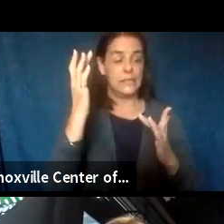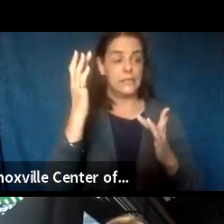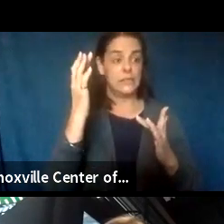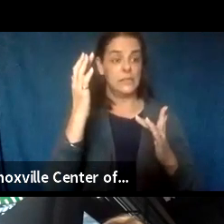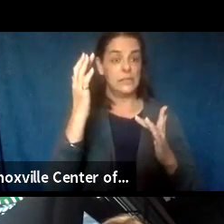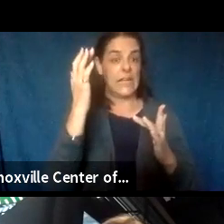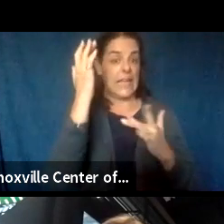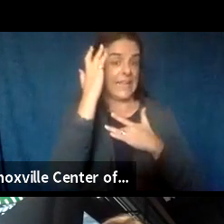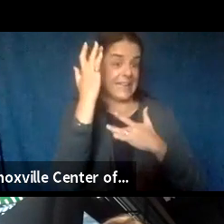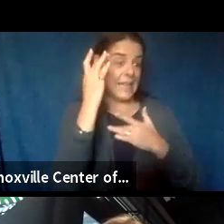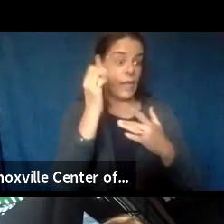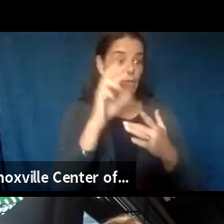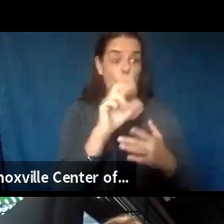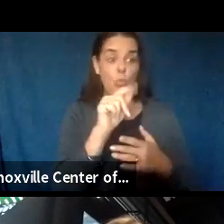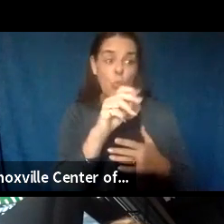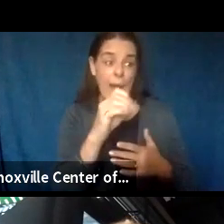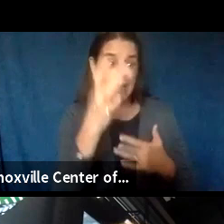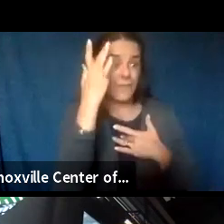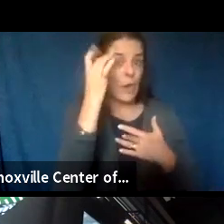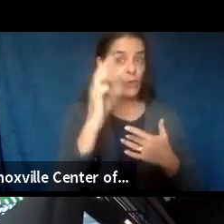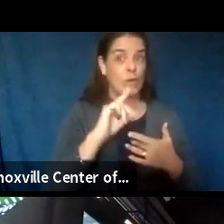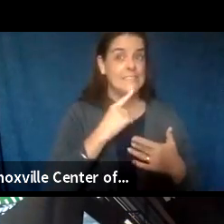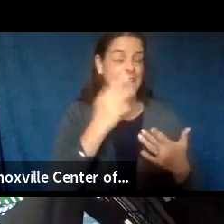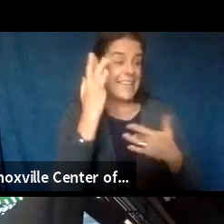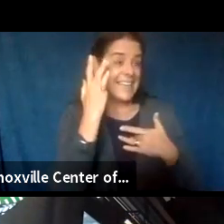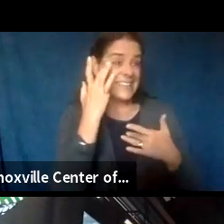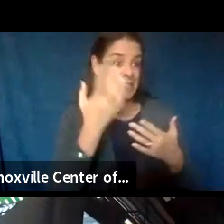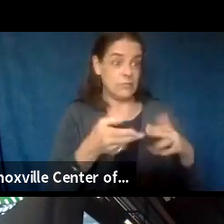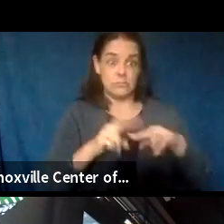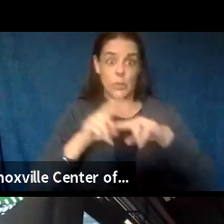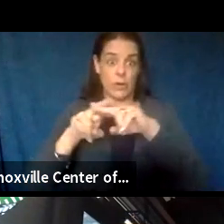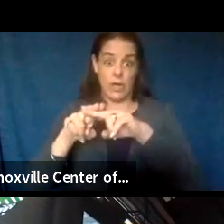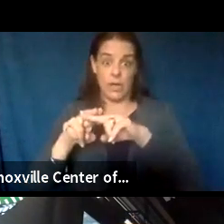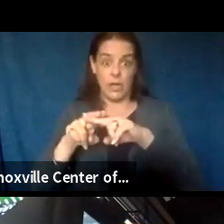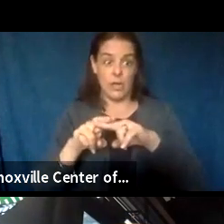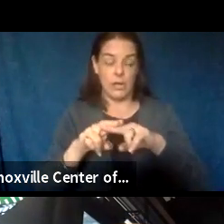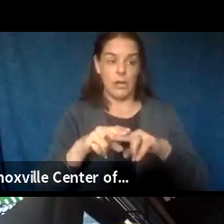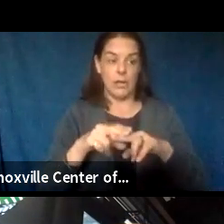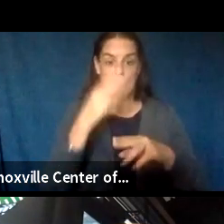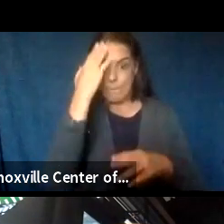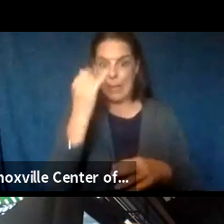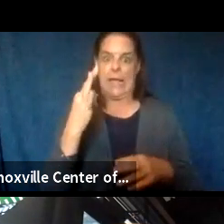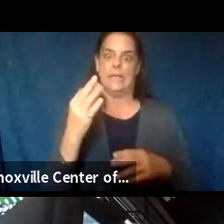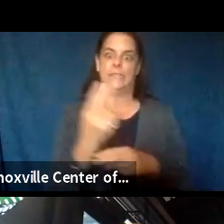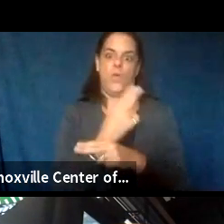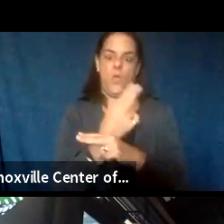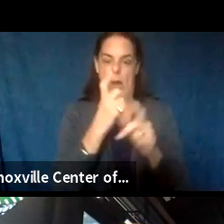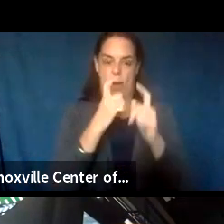level of illness, rate of illness go up from wearing the masks.